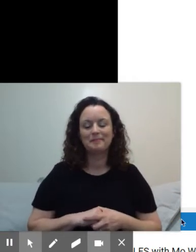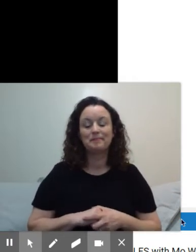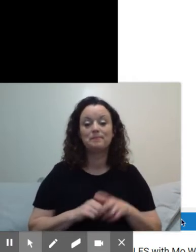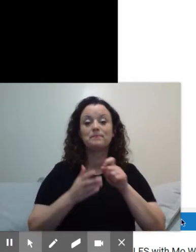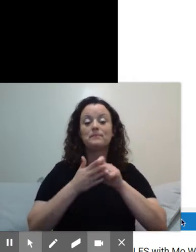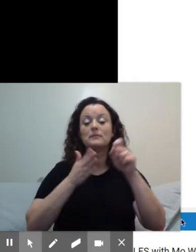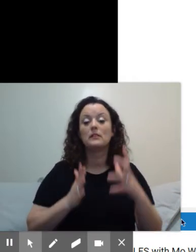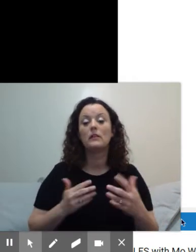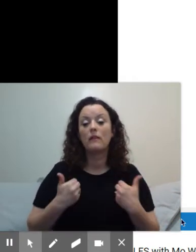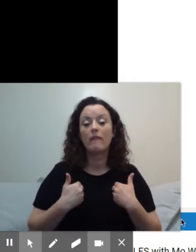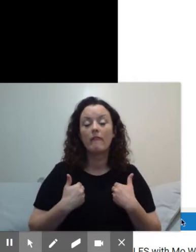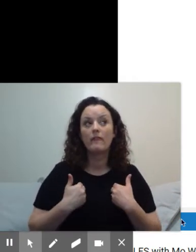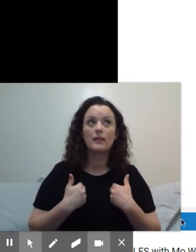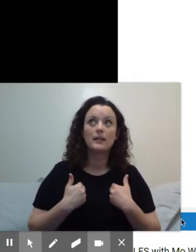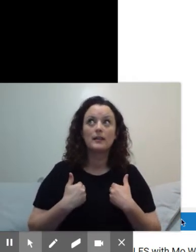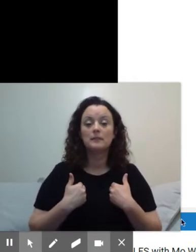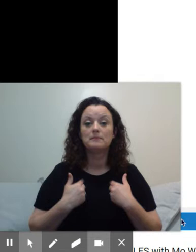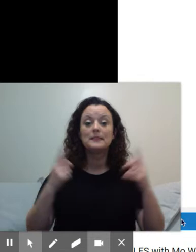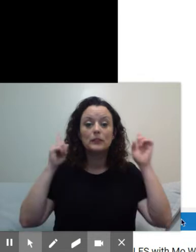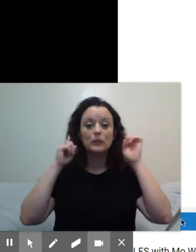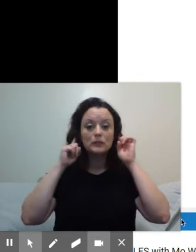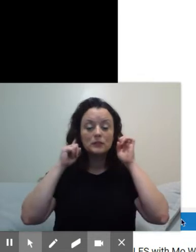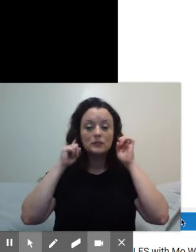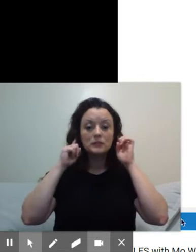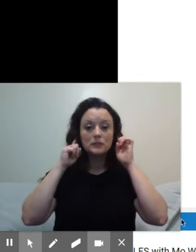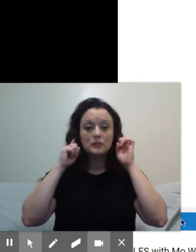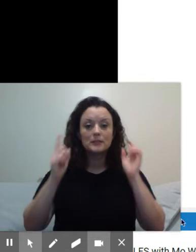Authors have ears.